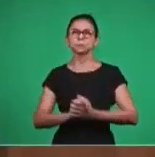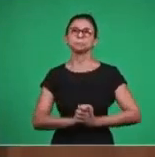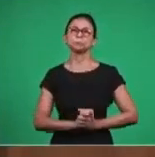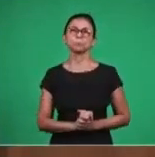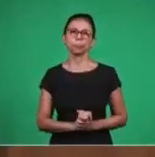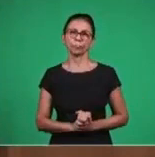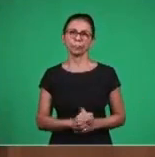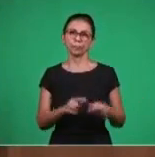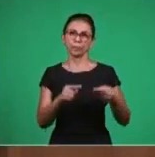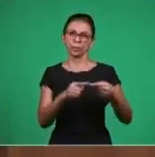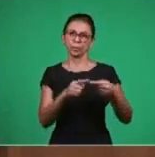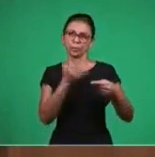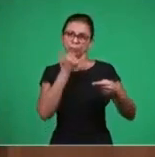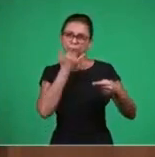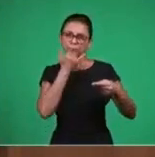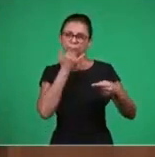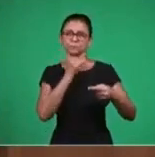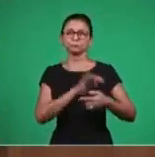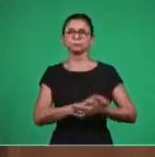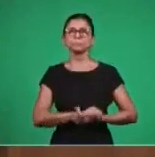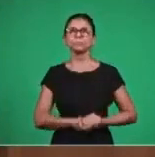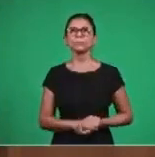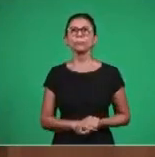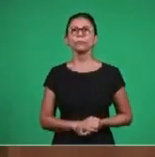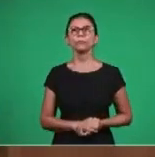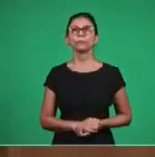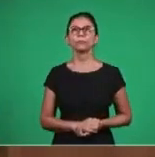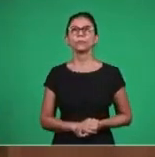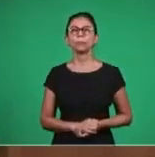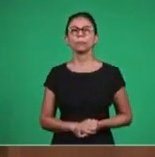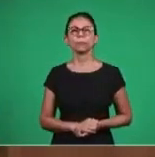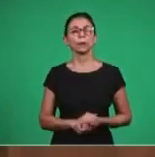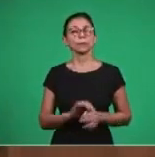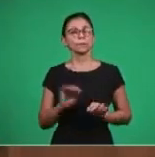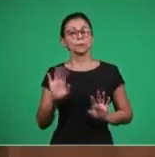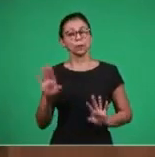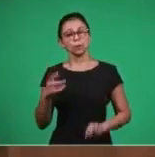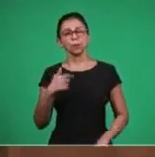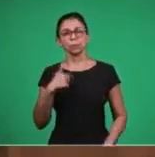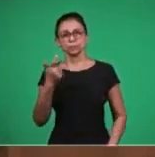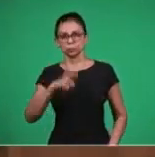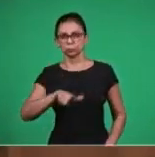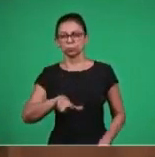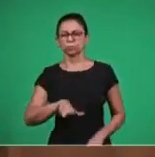see it. I ask you to have me excused. So that was the first excuse.